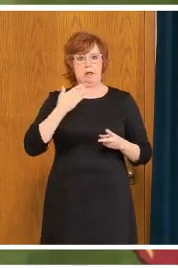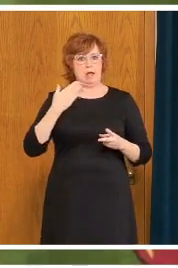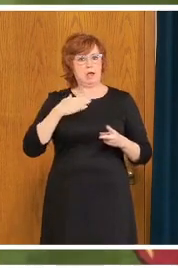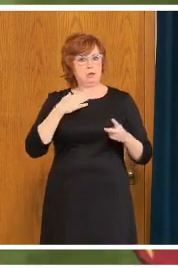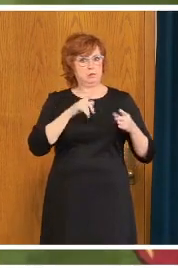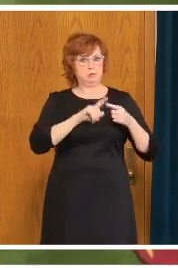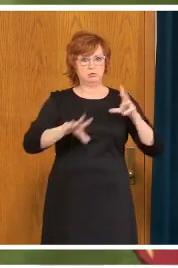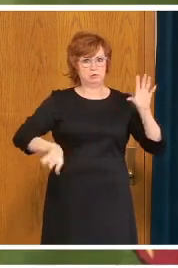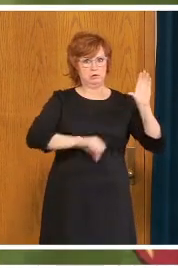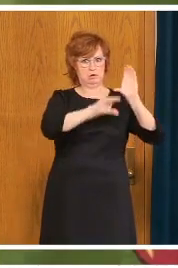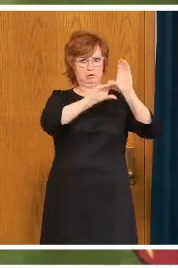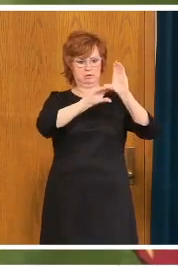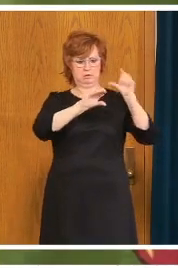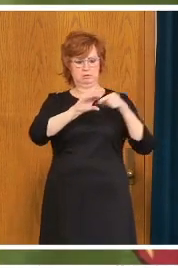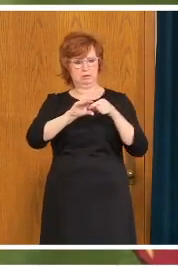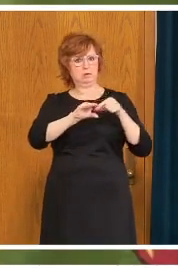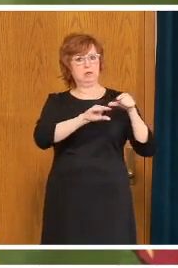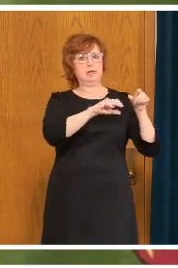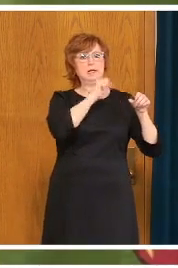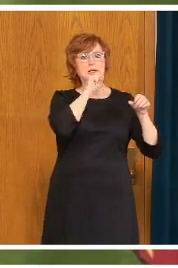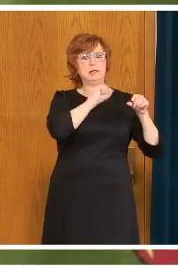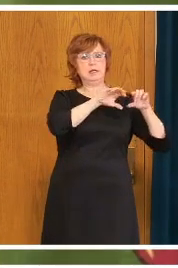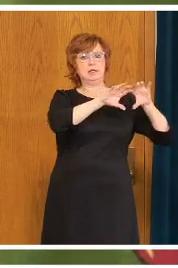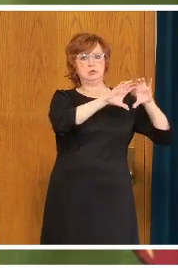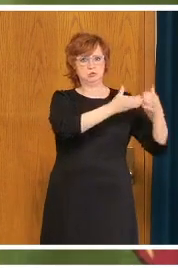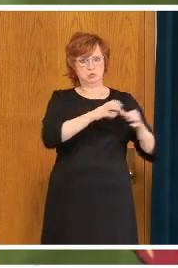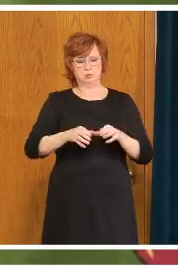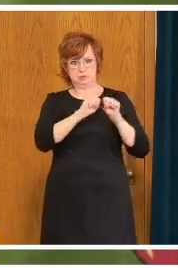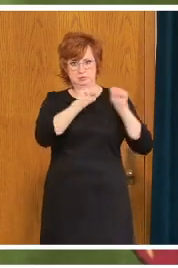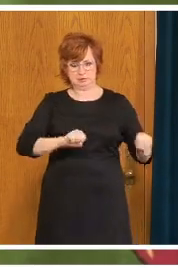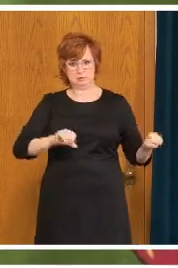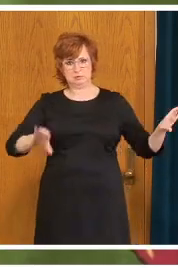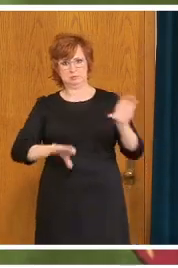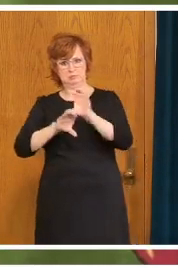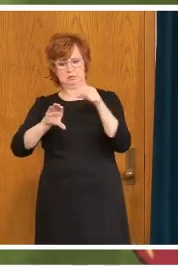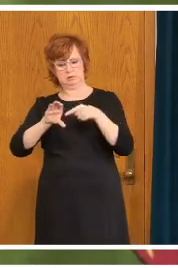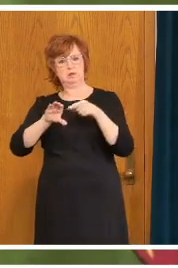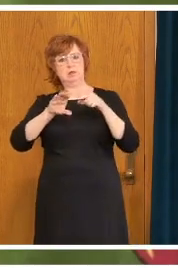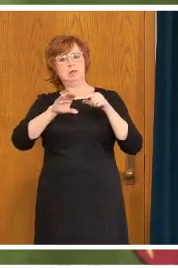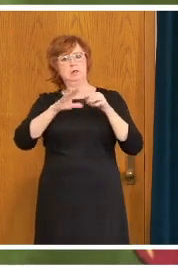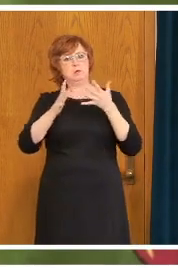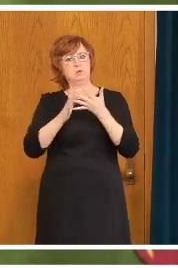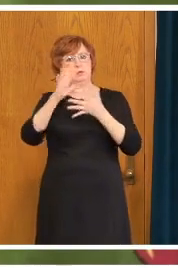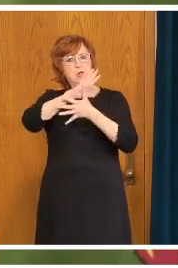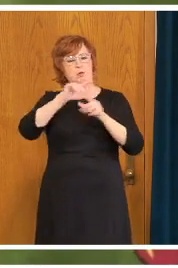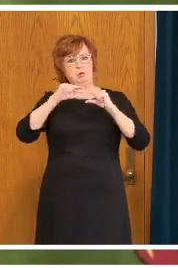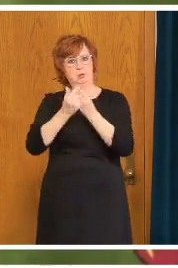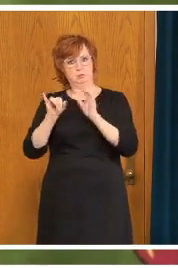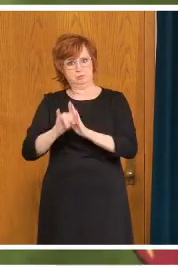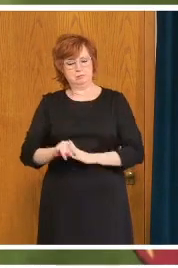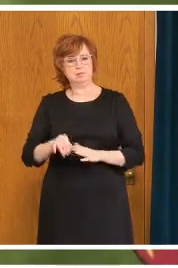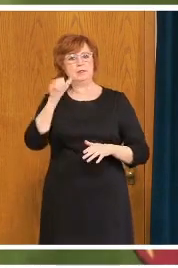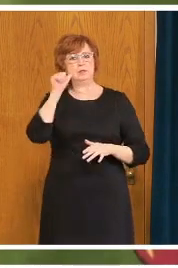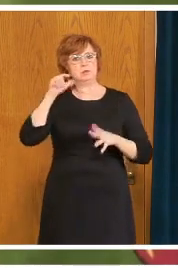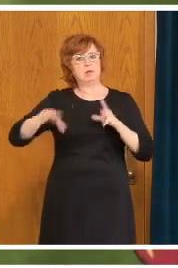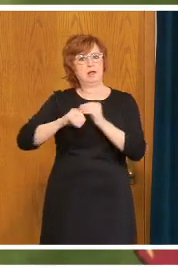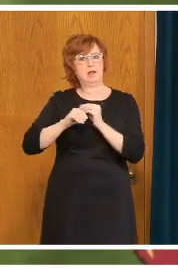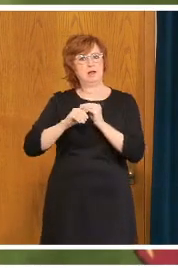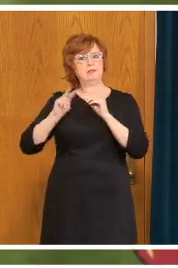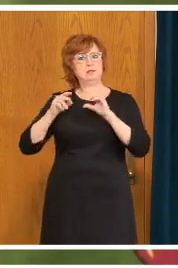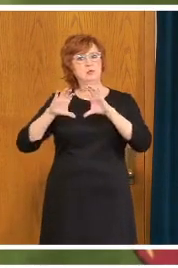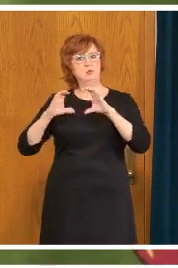age-based system with a number of priority groups. And yesterday, we were able to include frontline workers to